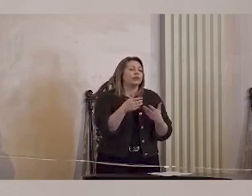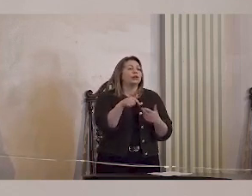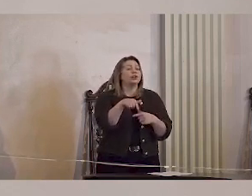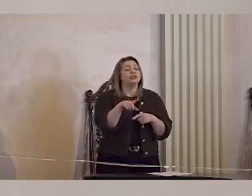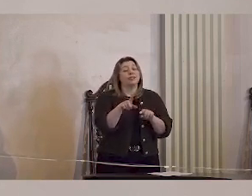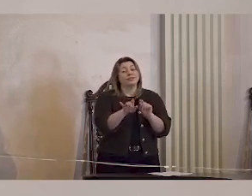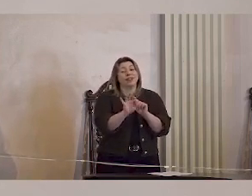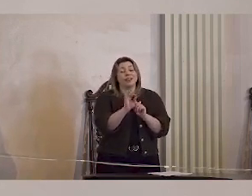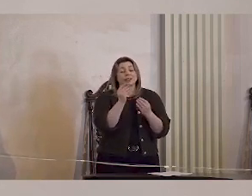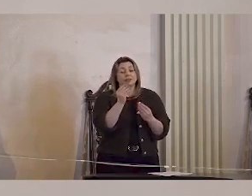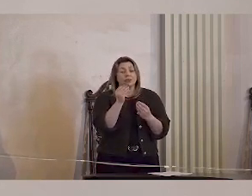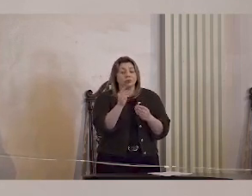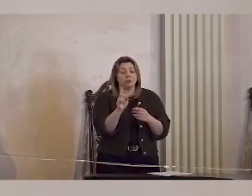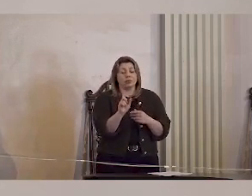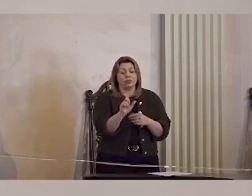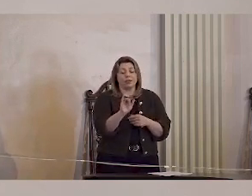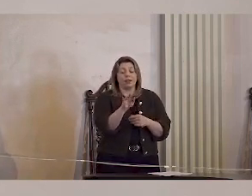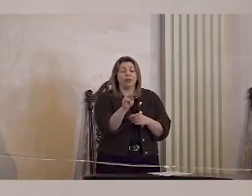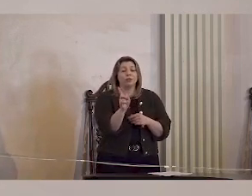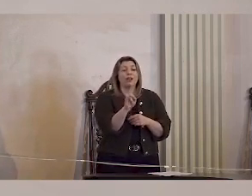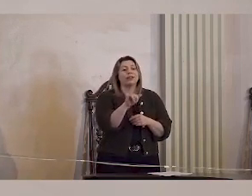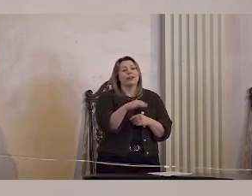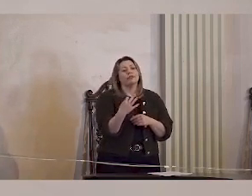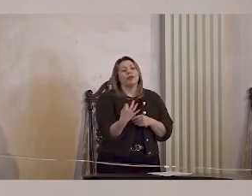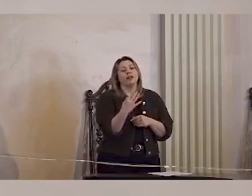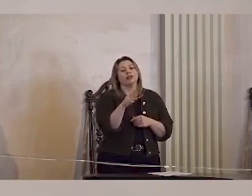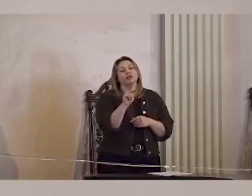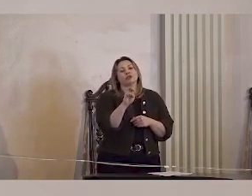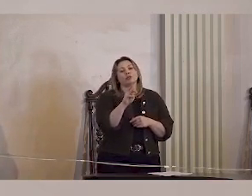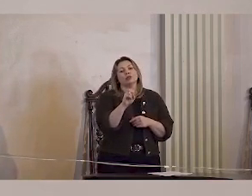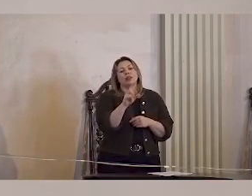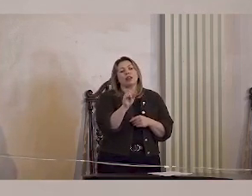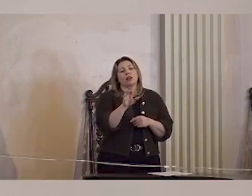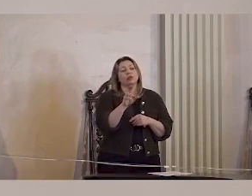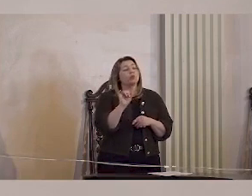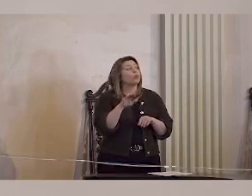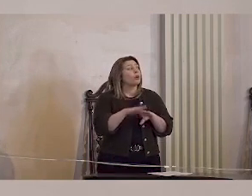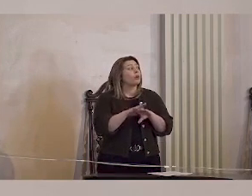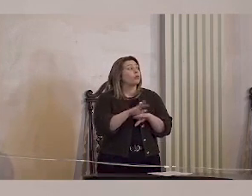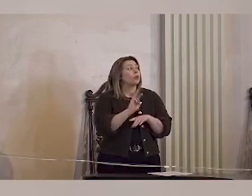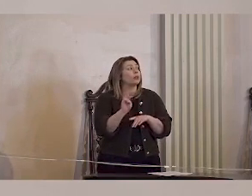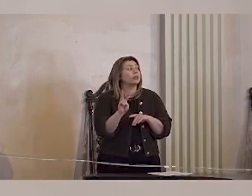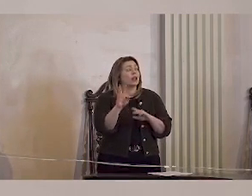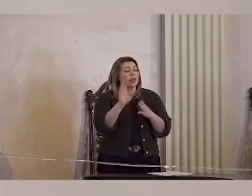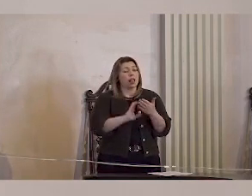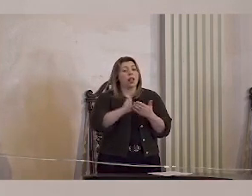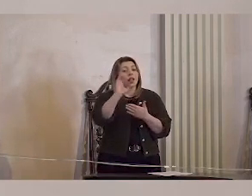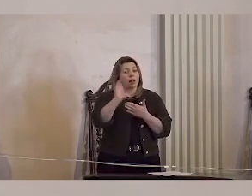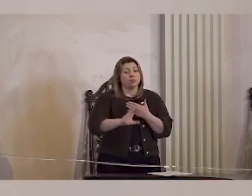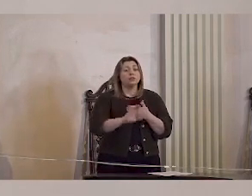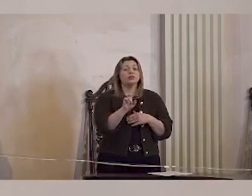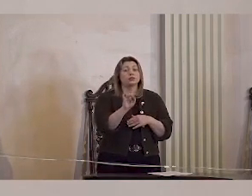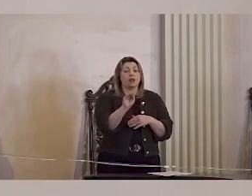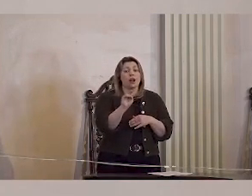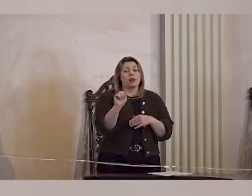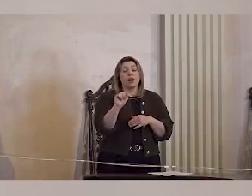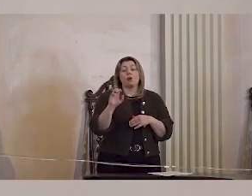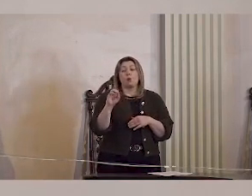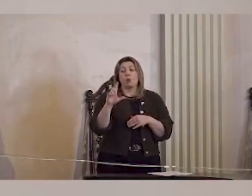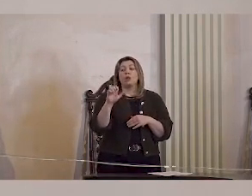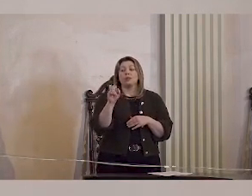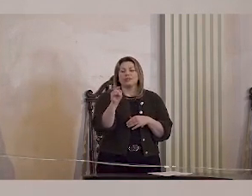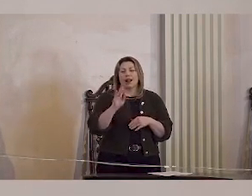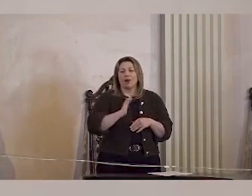that registration link in the Friday newsletter or on the website calendar. Donna Olson, our